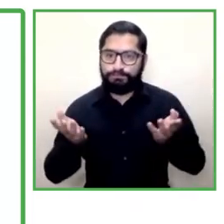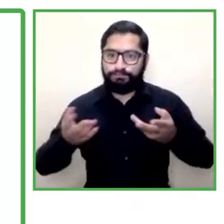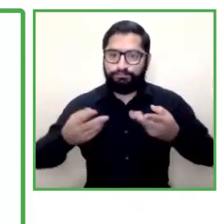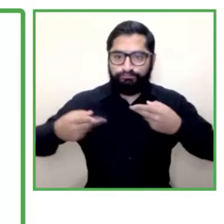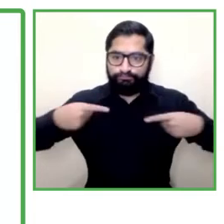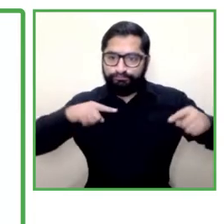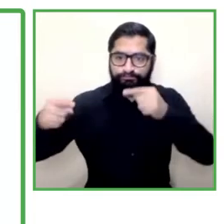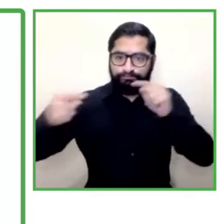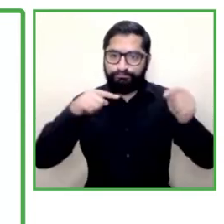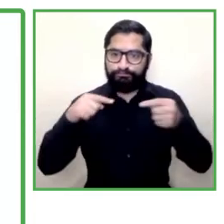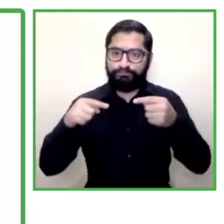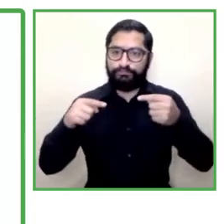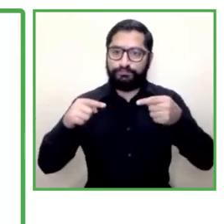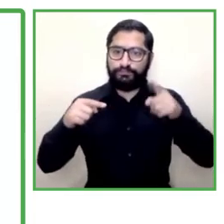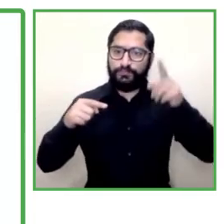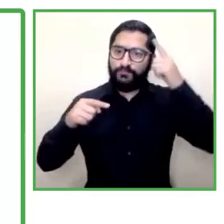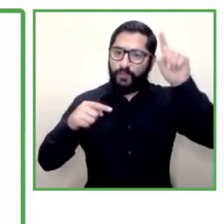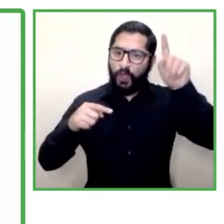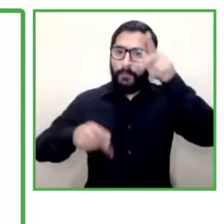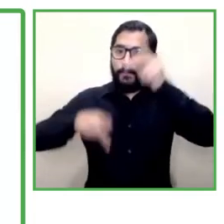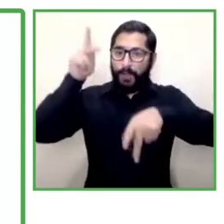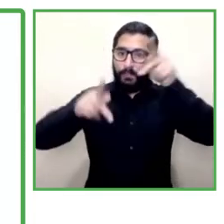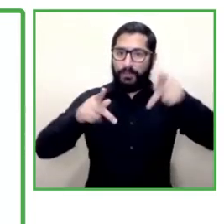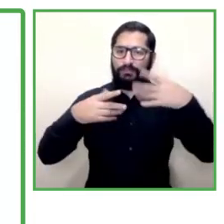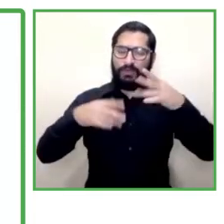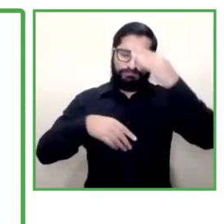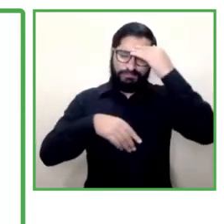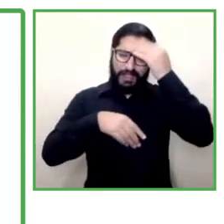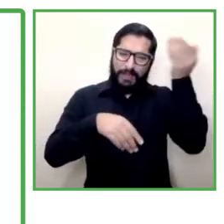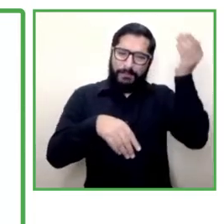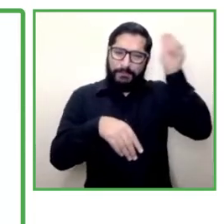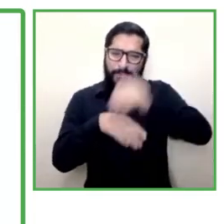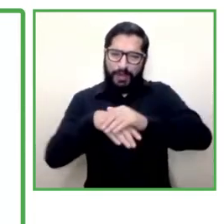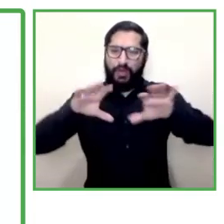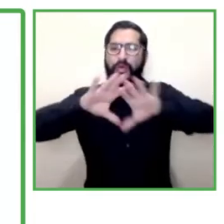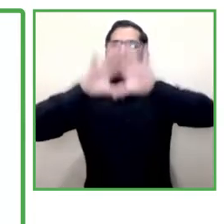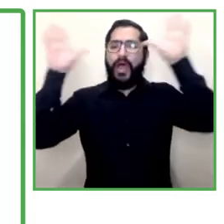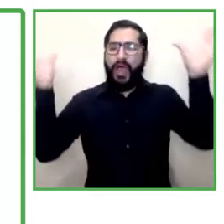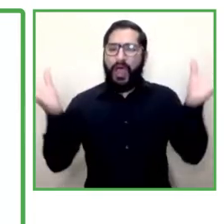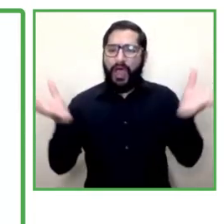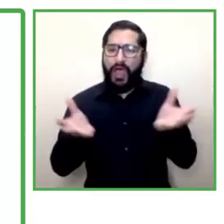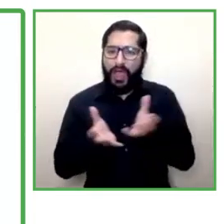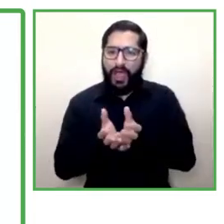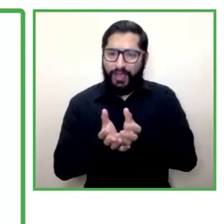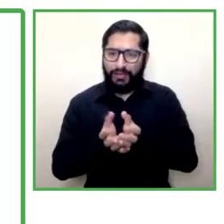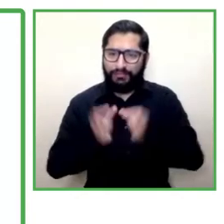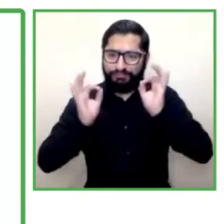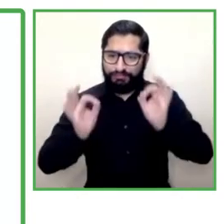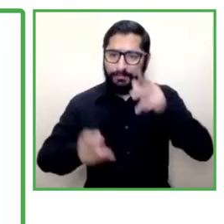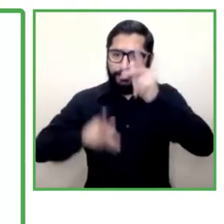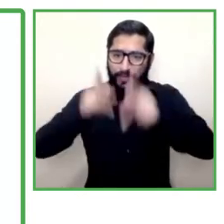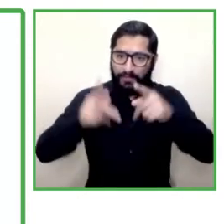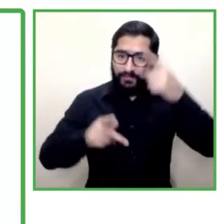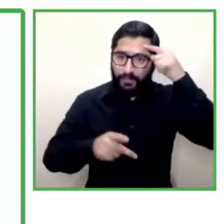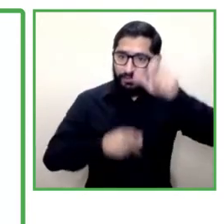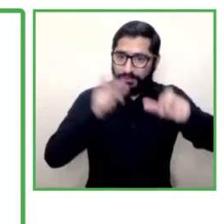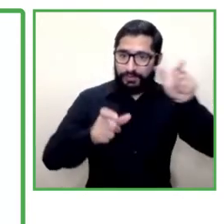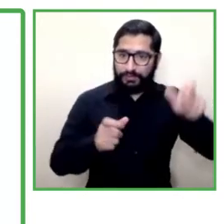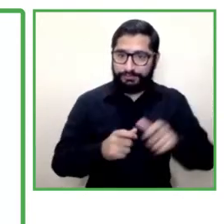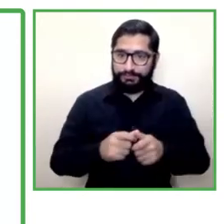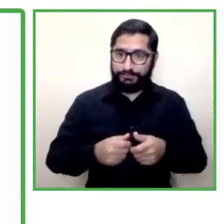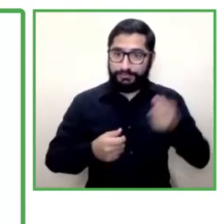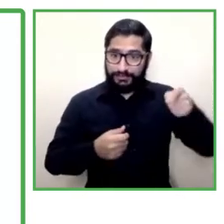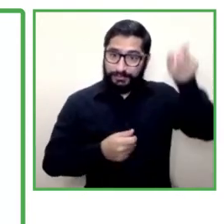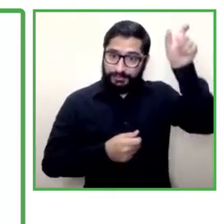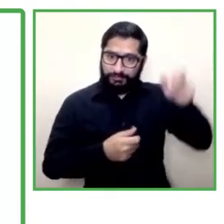we're going to hear from different experts worldwide developing different technologies for people with